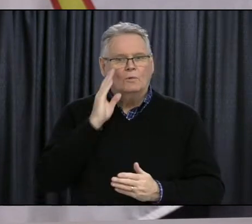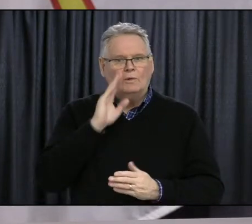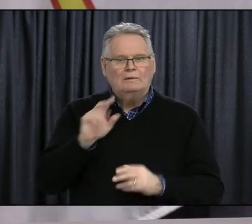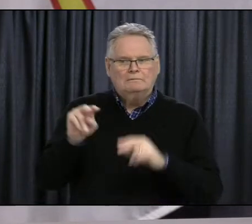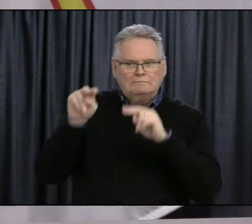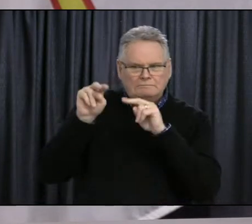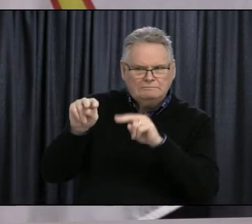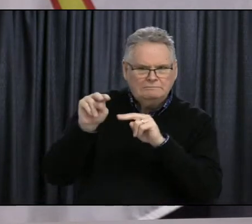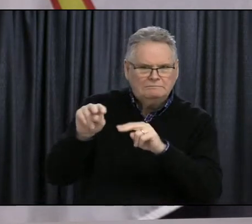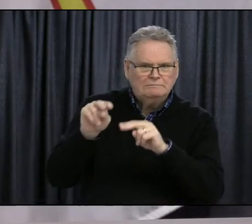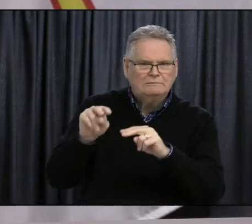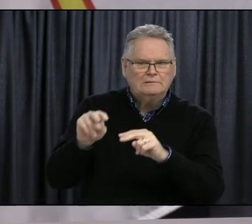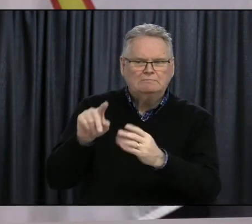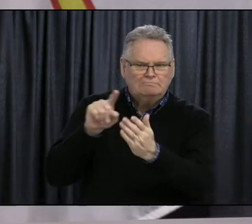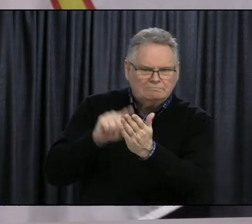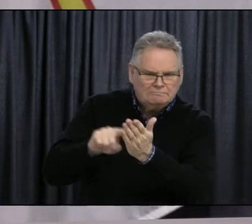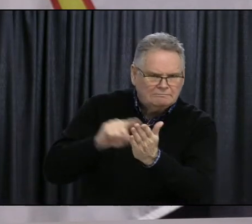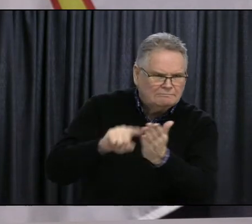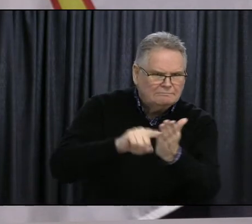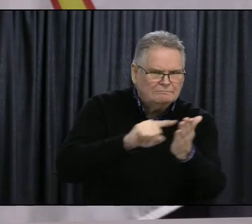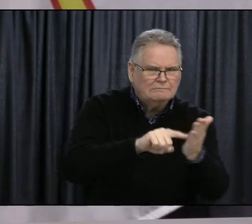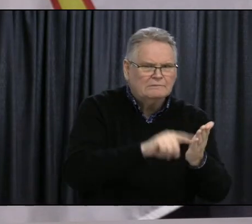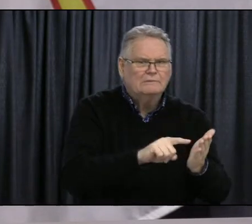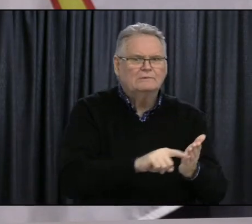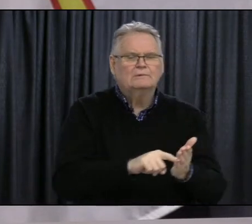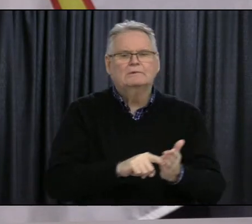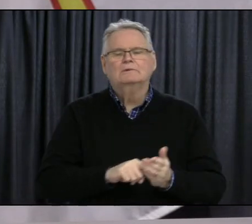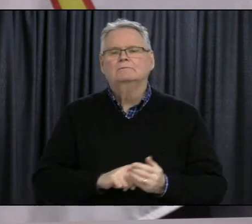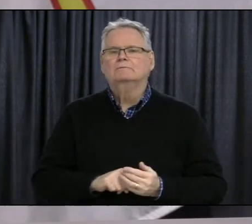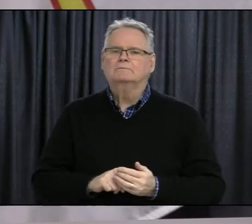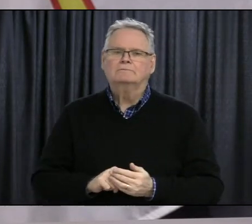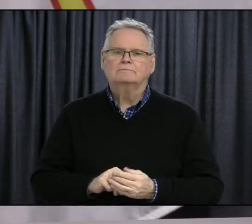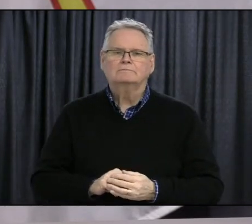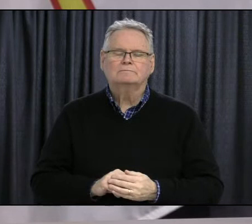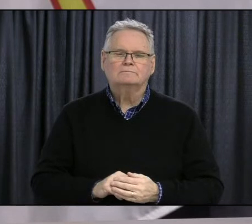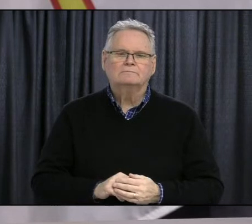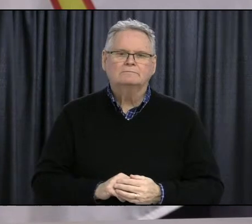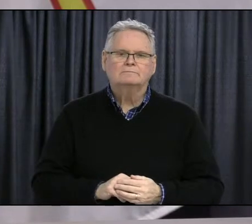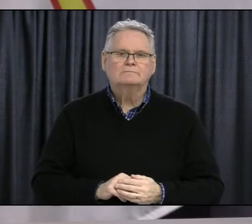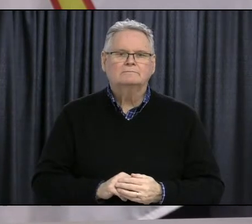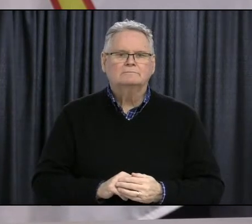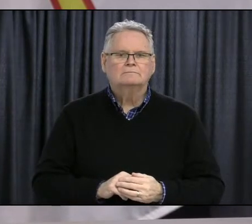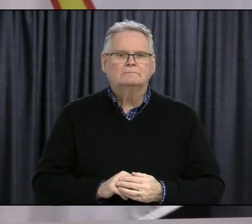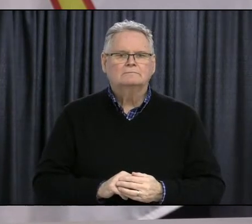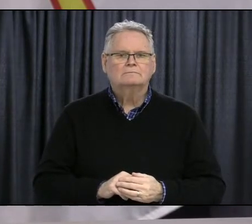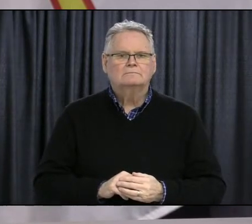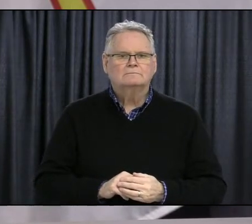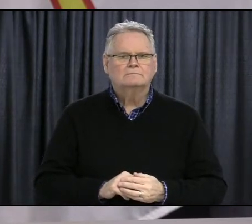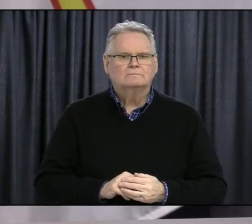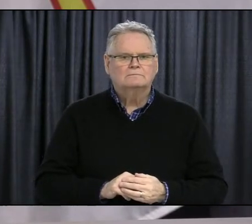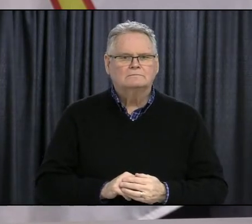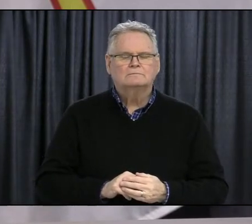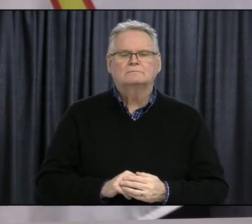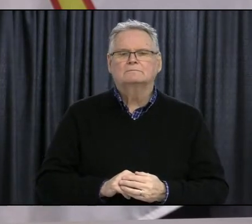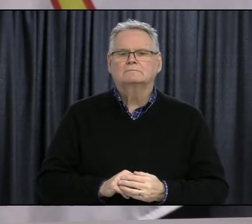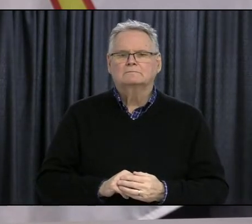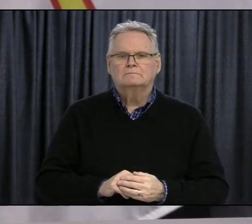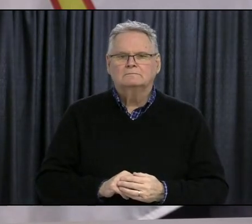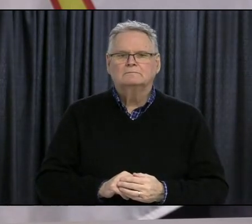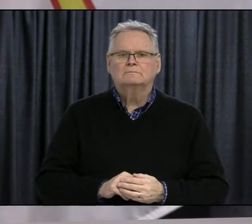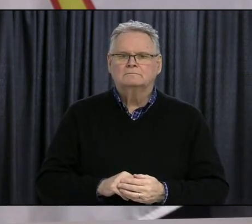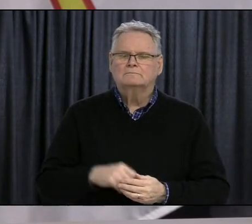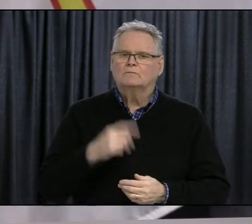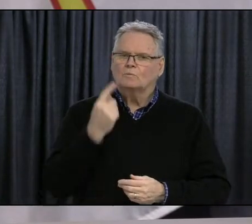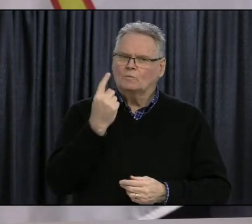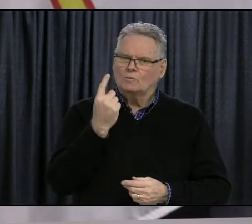the source. There is a suspect case associated with a daycare, and public health officials have been in contact with the daycare